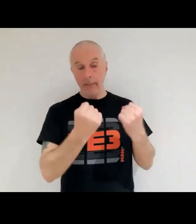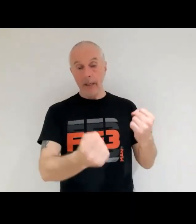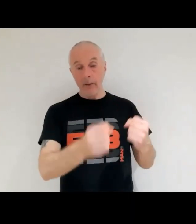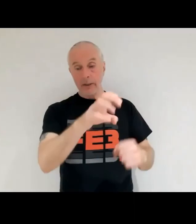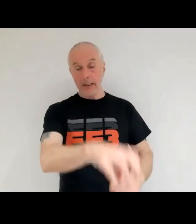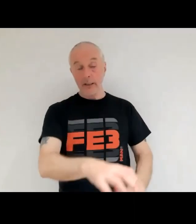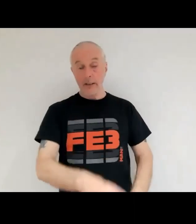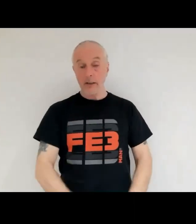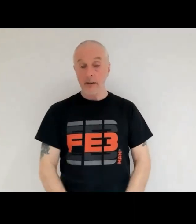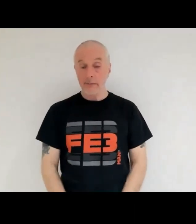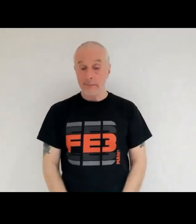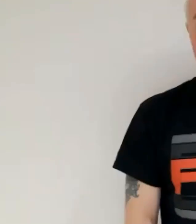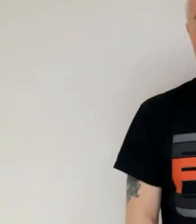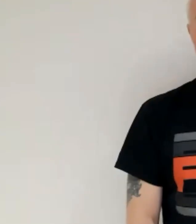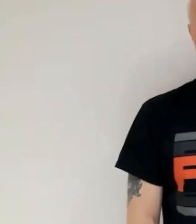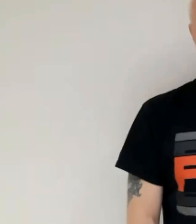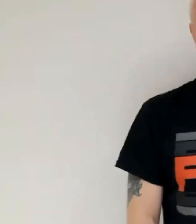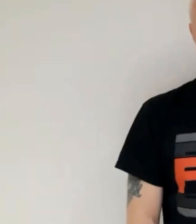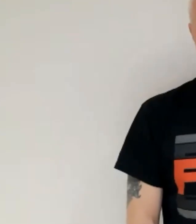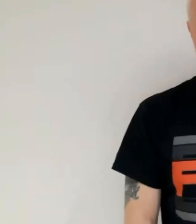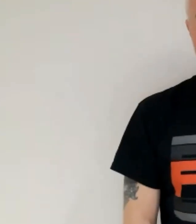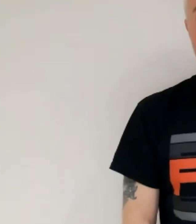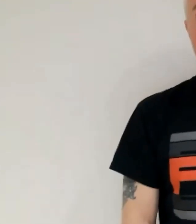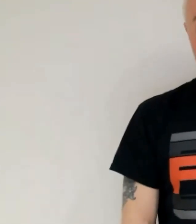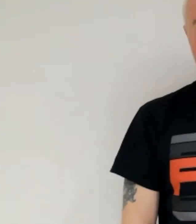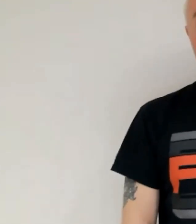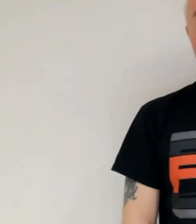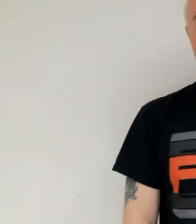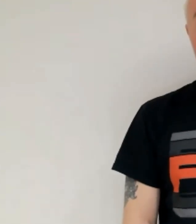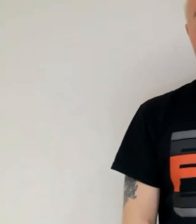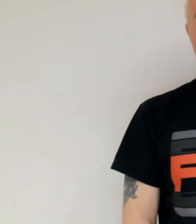If they're connected to the distribution system, yes.